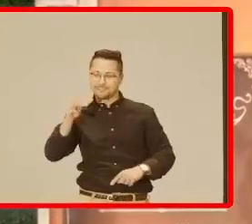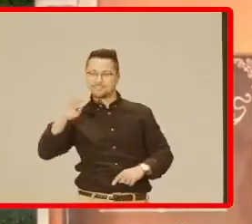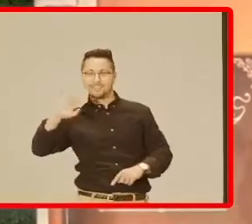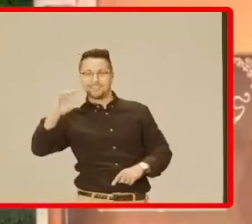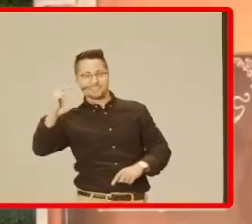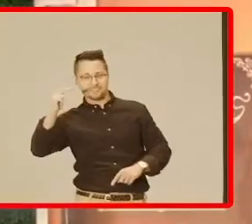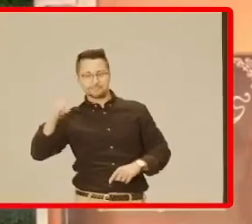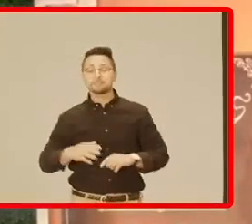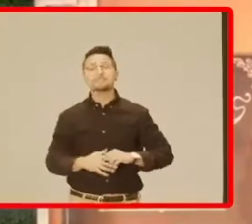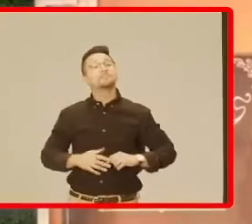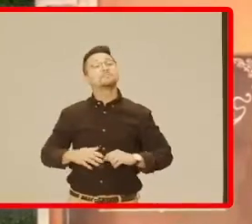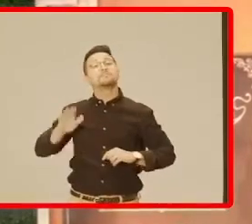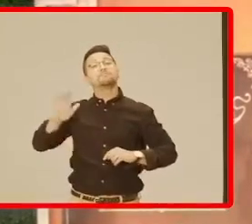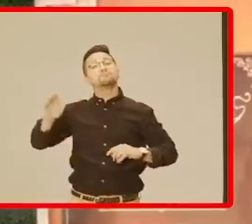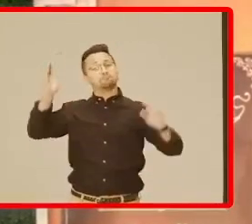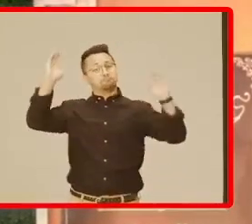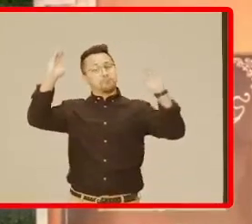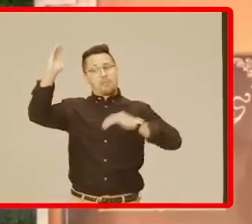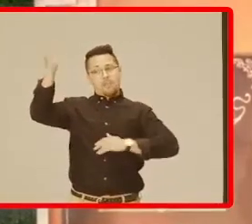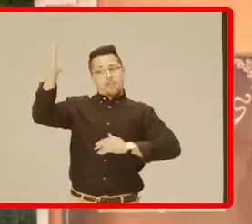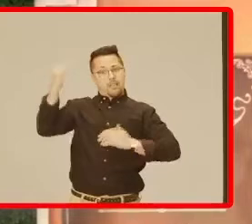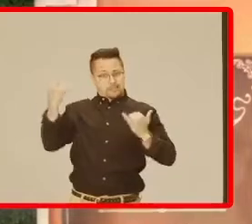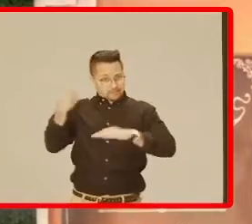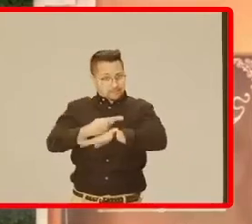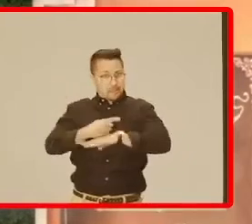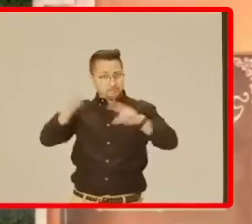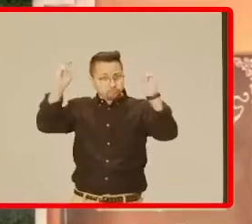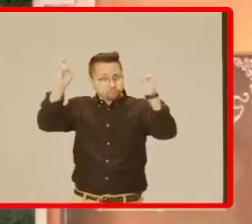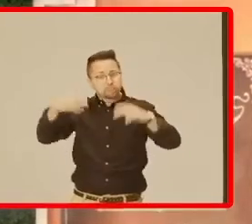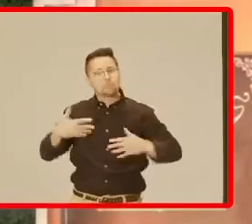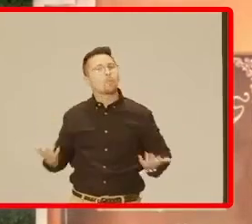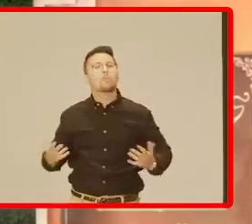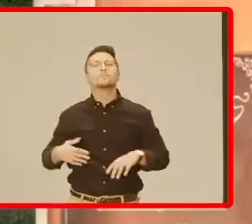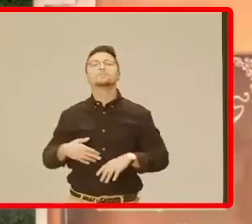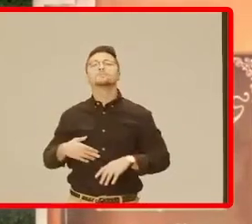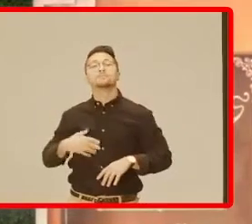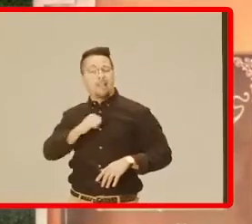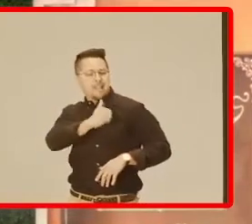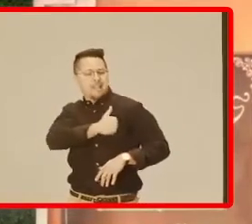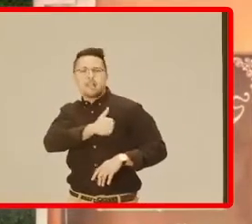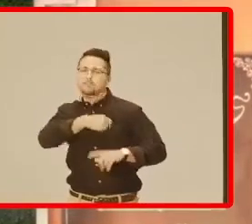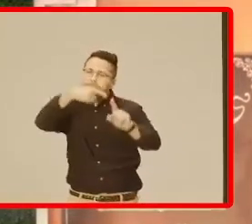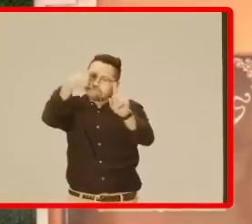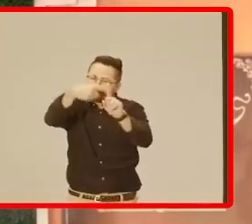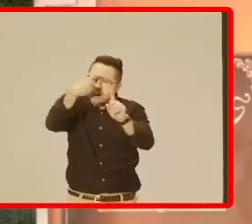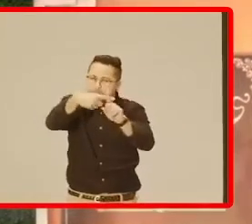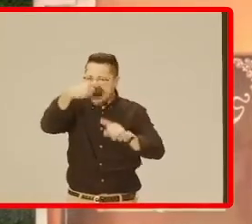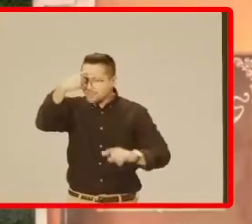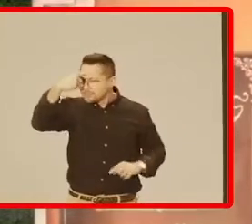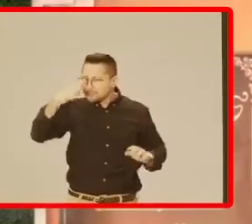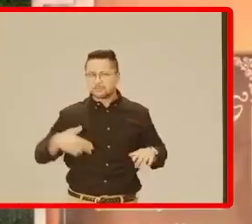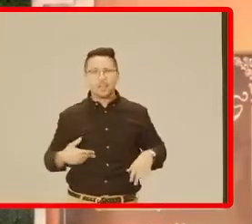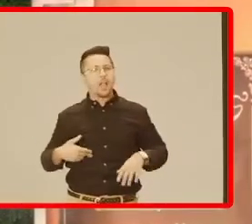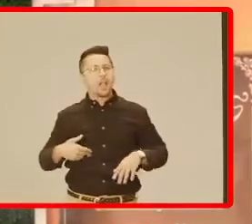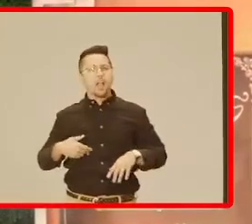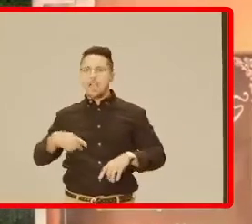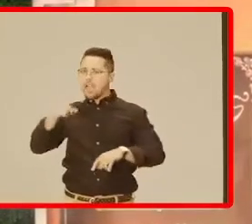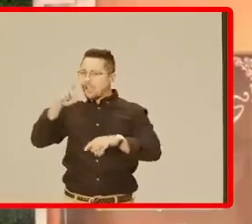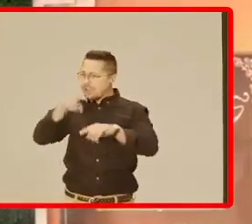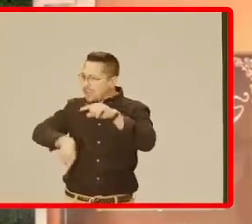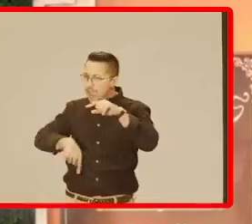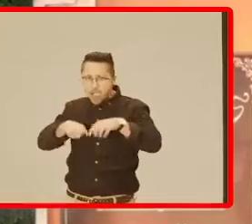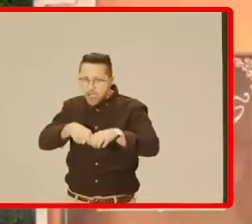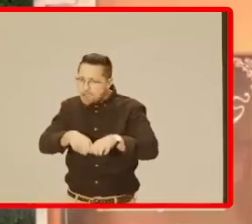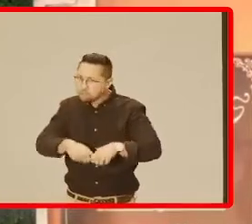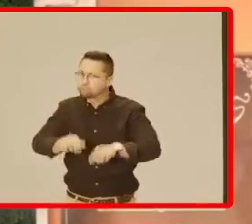And the topic of their presentation for you today is a positive attitude and no quit grit can help